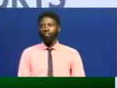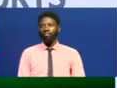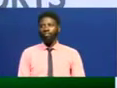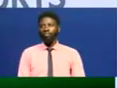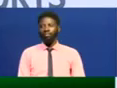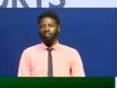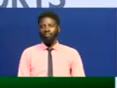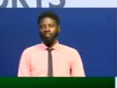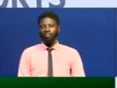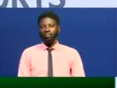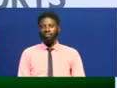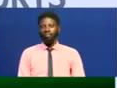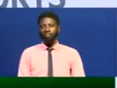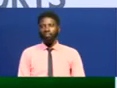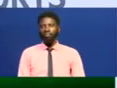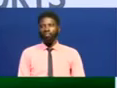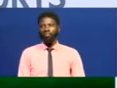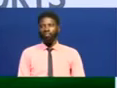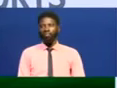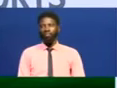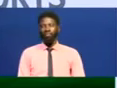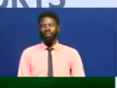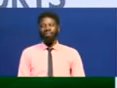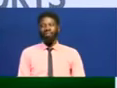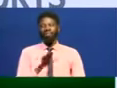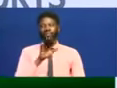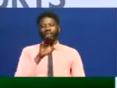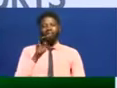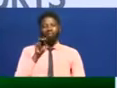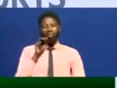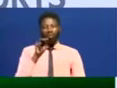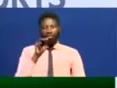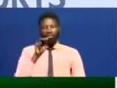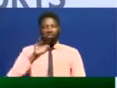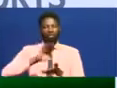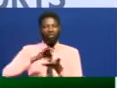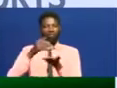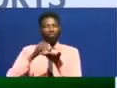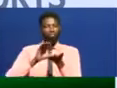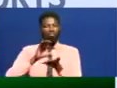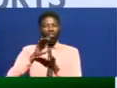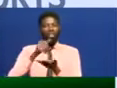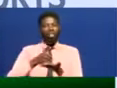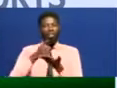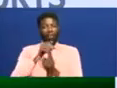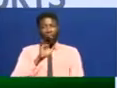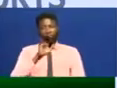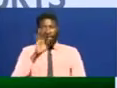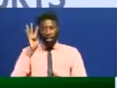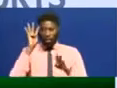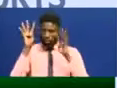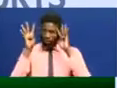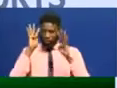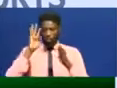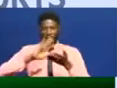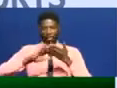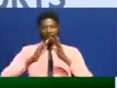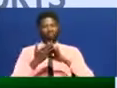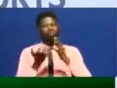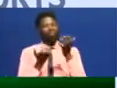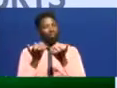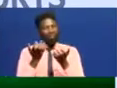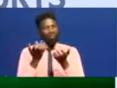Thank you. 5 million startup fund to help you turn the innovation into a business. So it